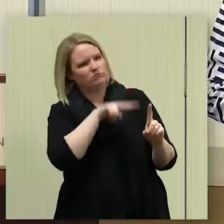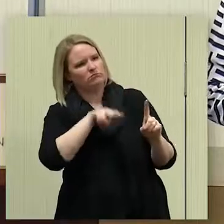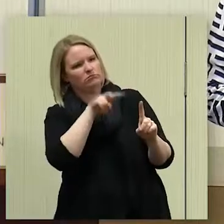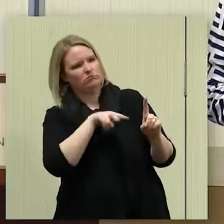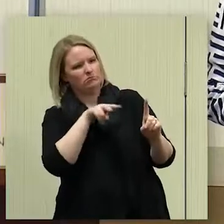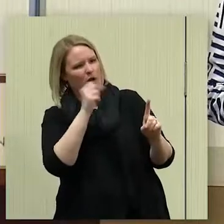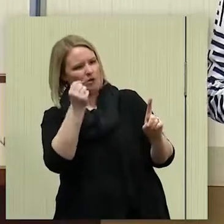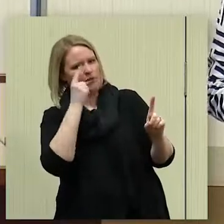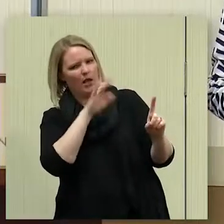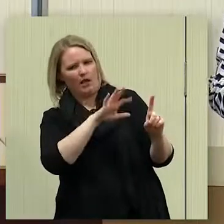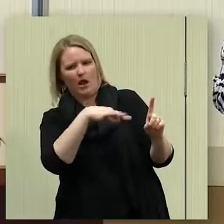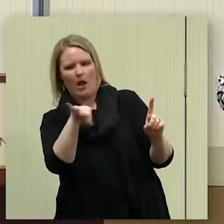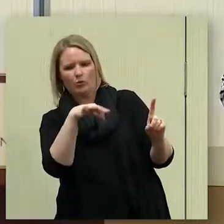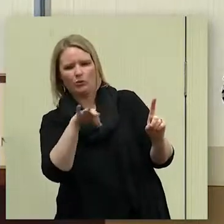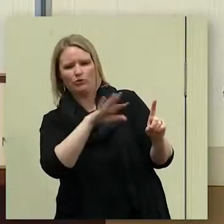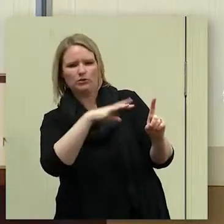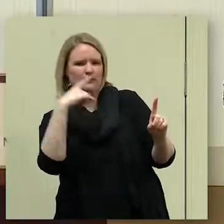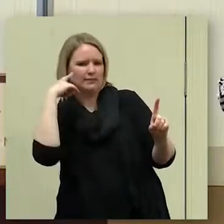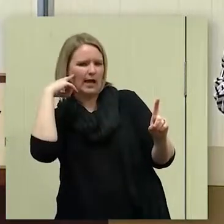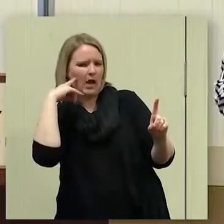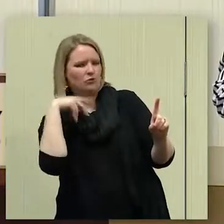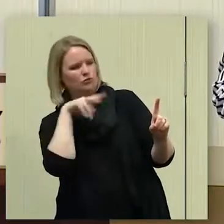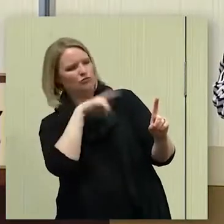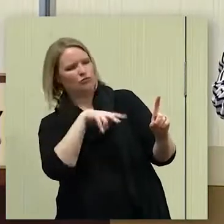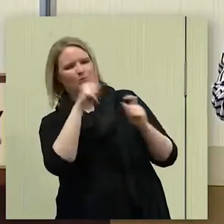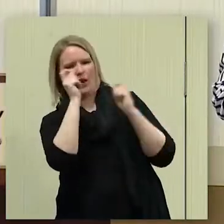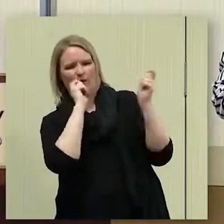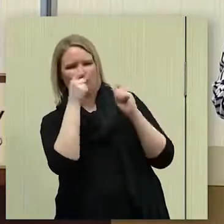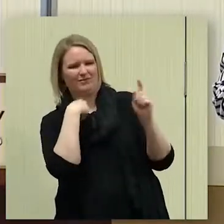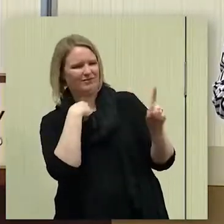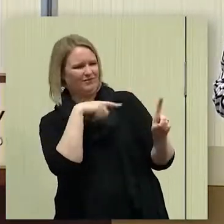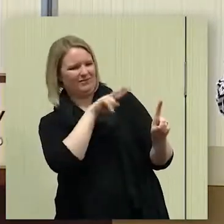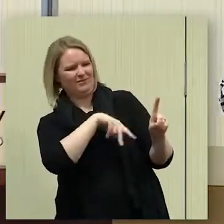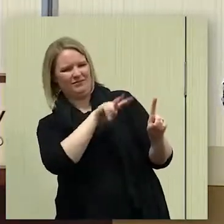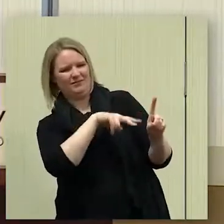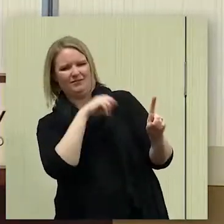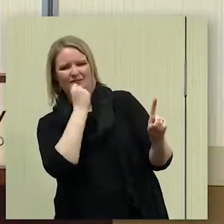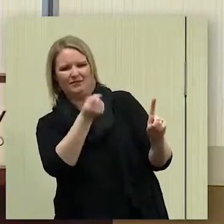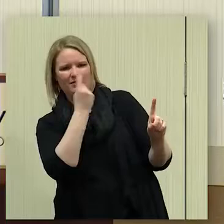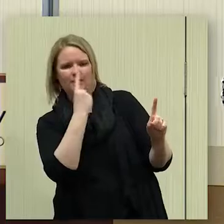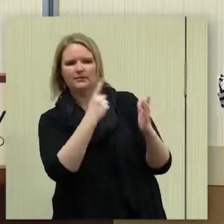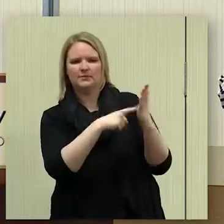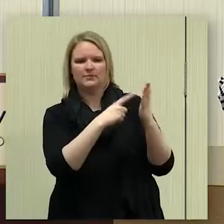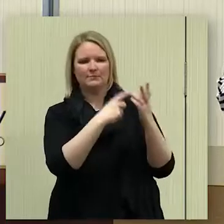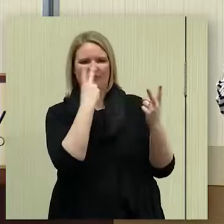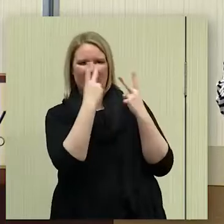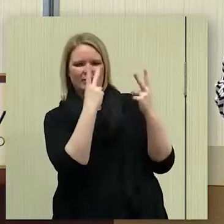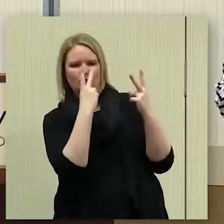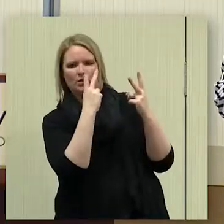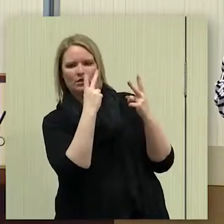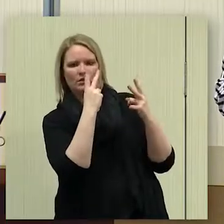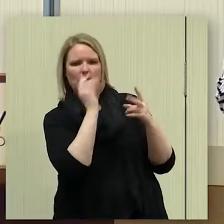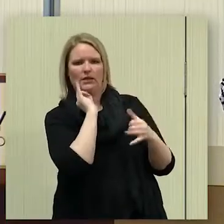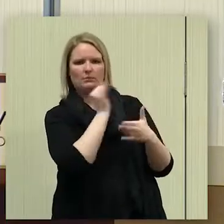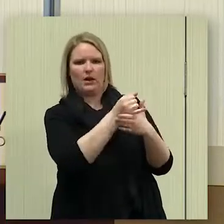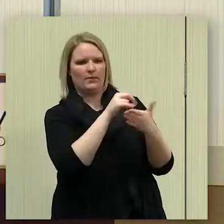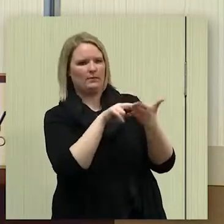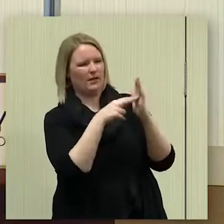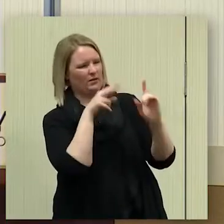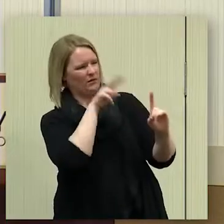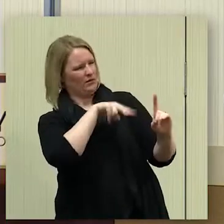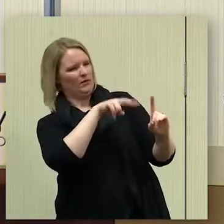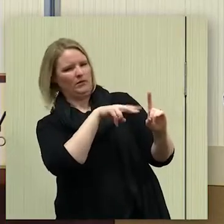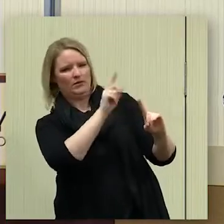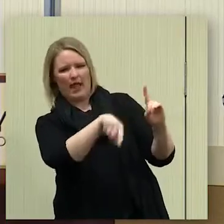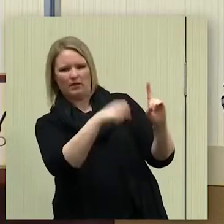the sound, the facial expressions, if they're kids who have vision, to pick up on those. And even